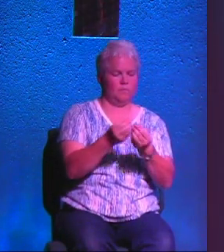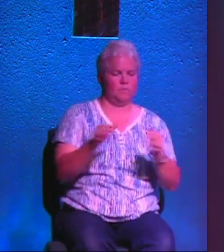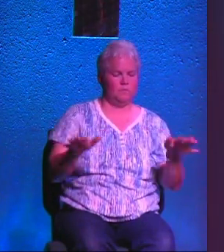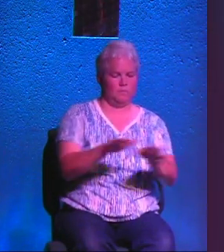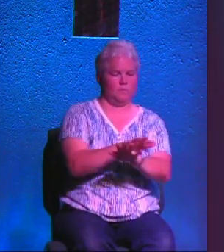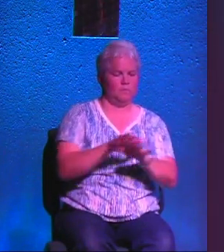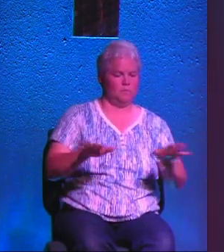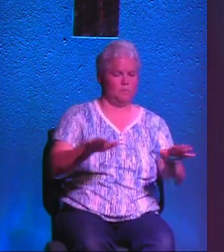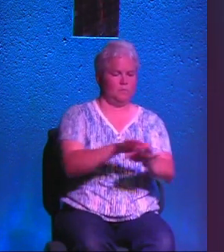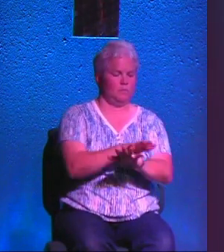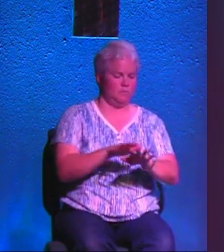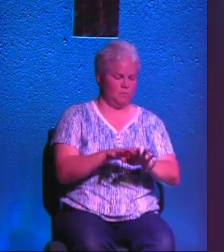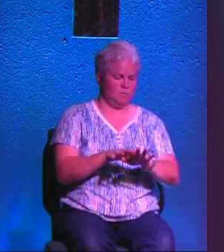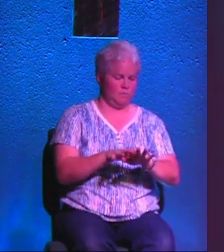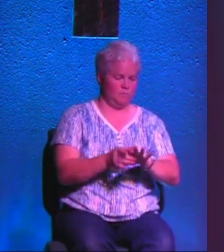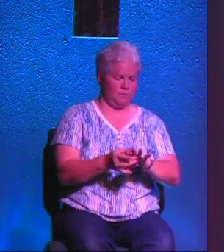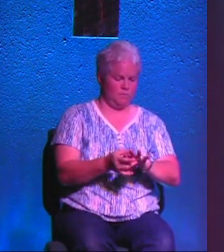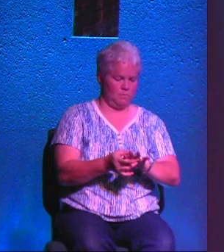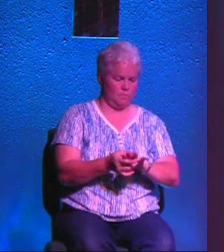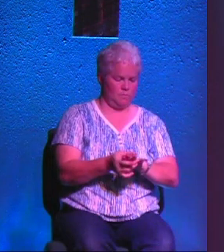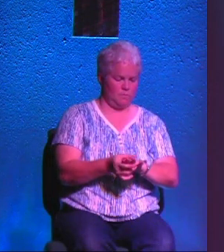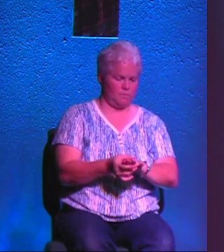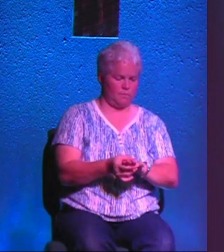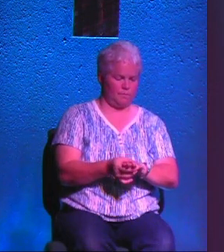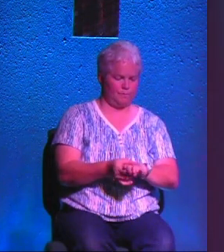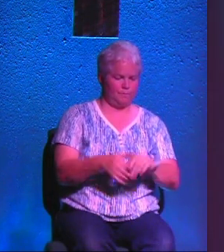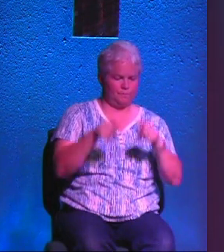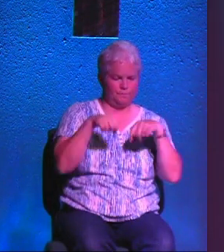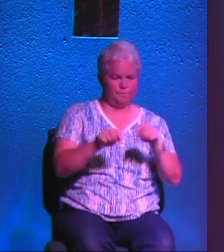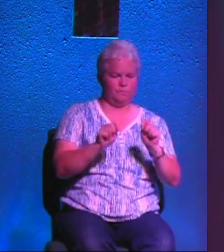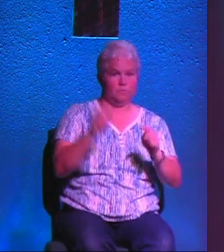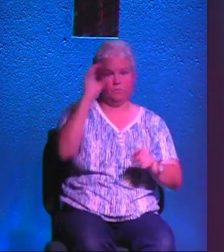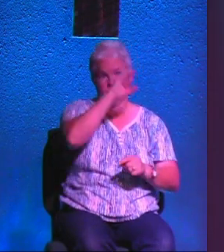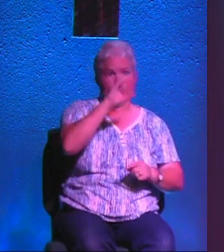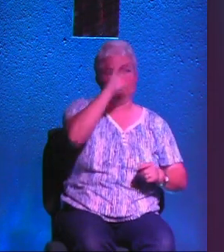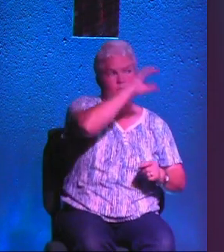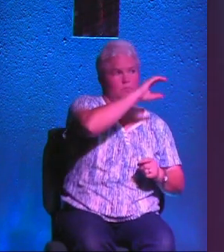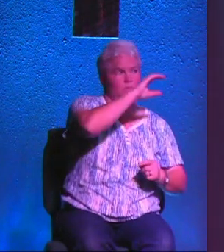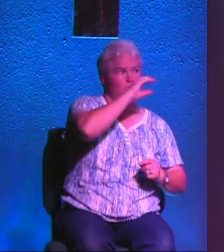today, it can come in all different flavors and try to seek